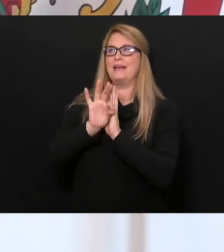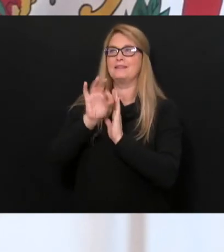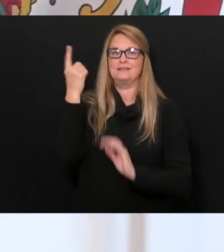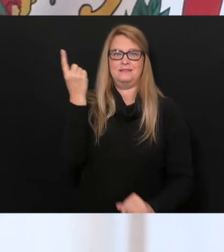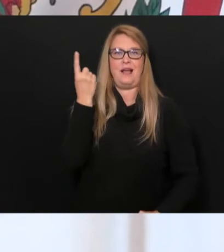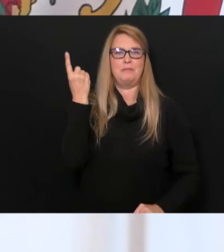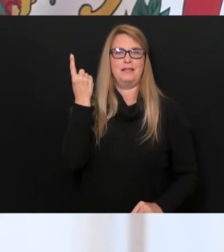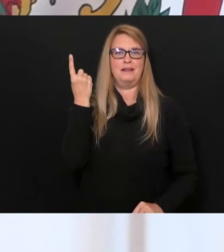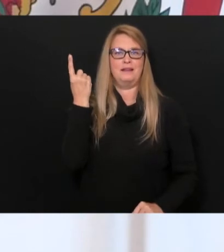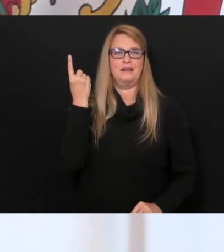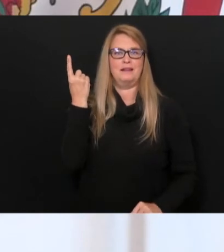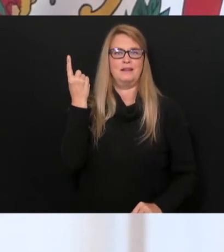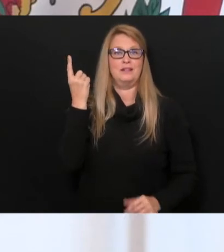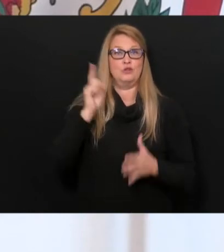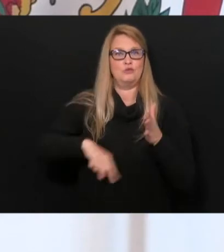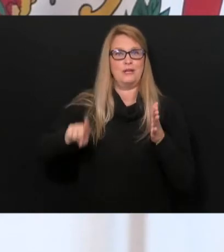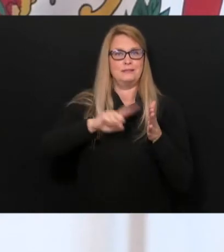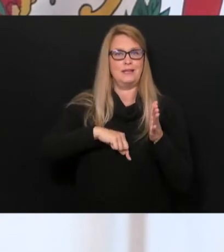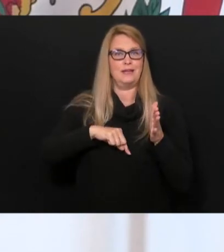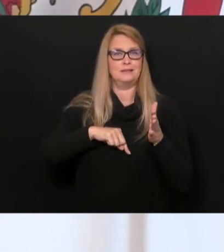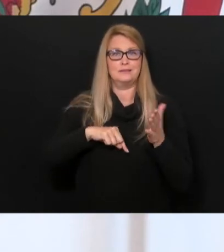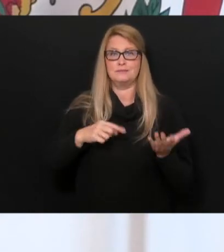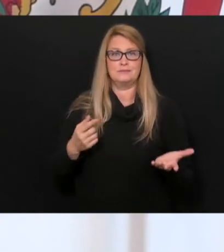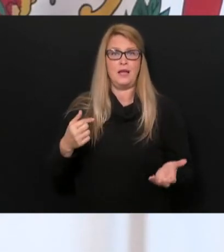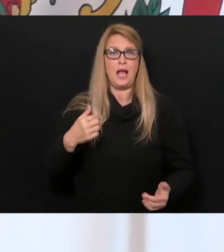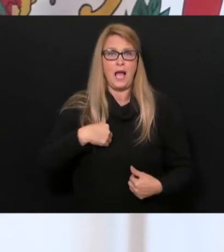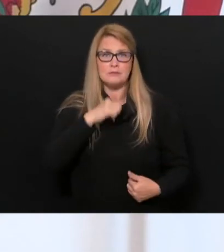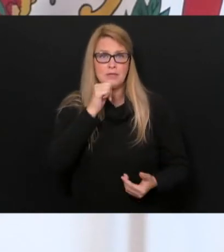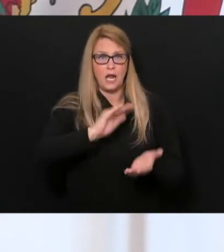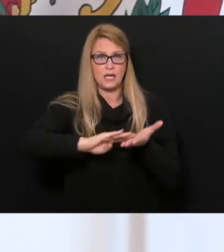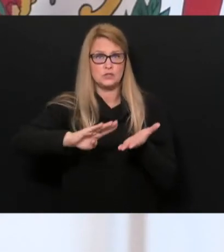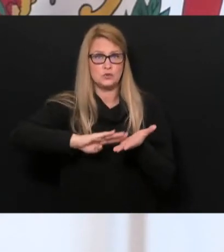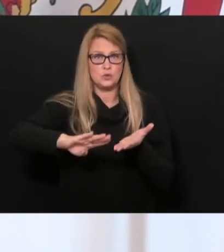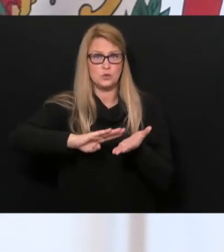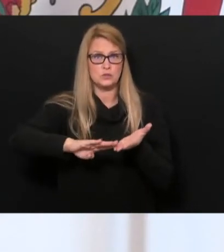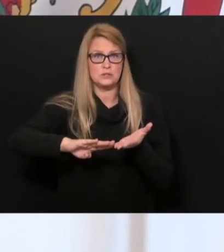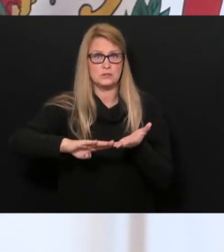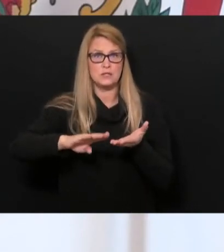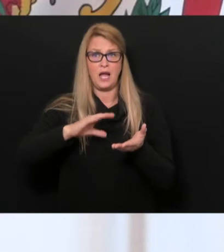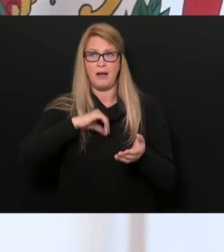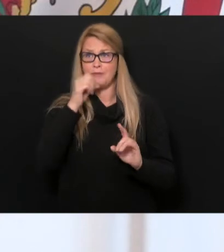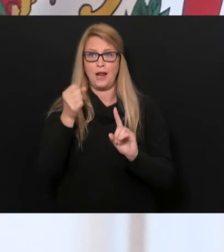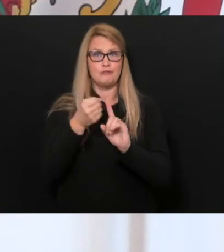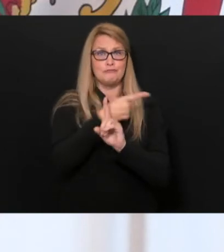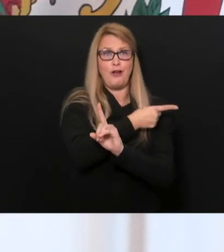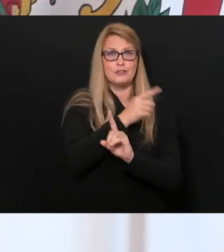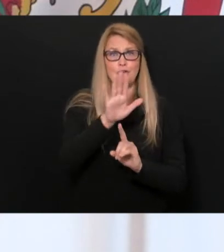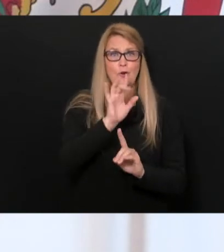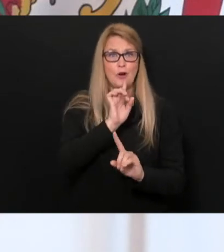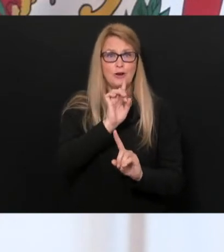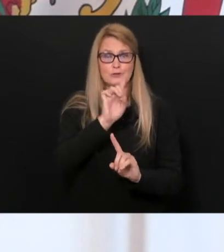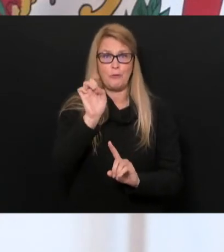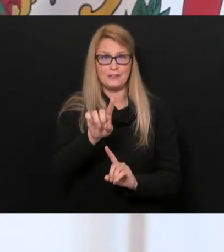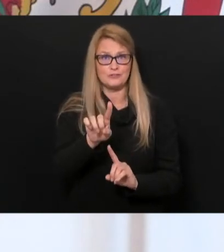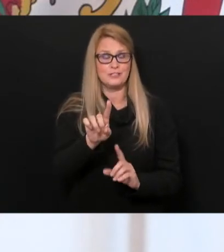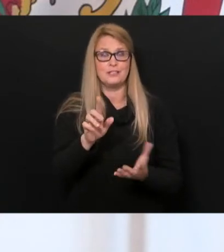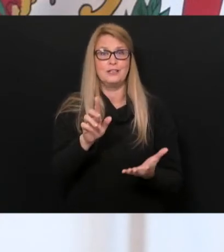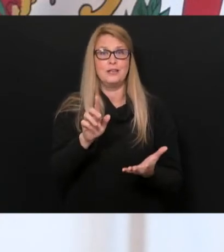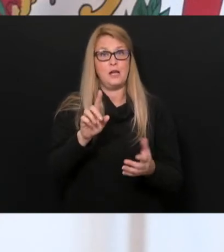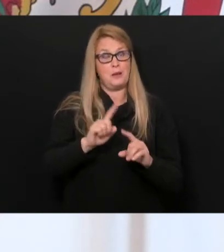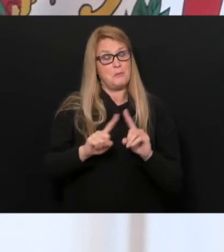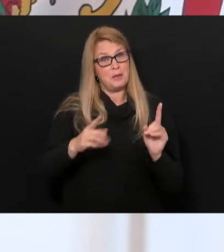up with something somewhere. I'm not making any excuses. I'm not dodging any bullets. I'm telling you without any